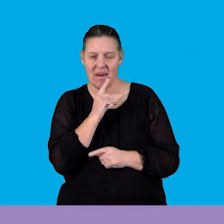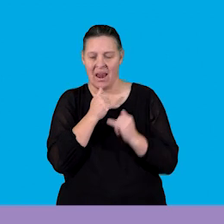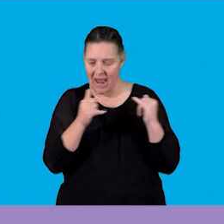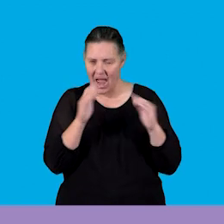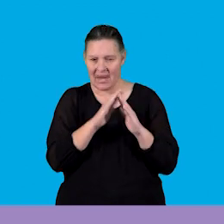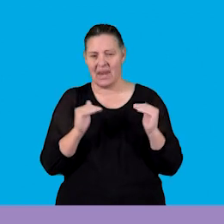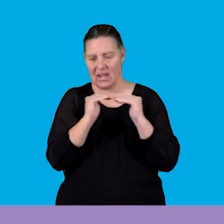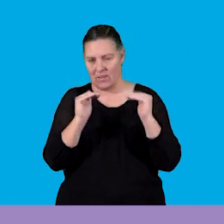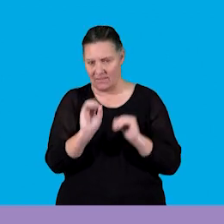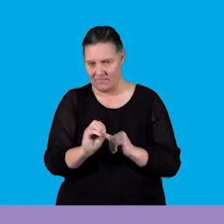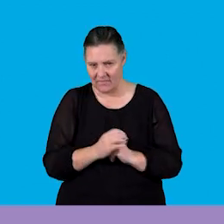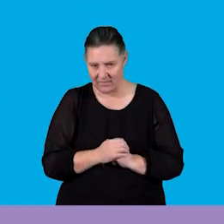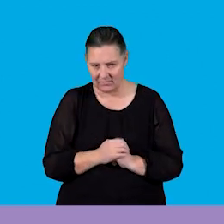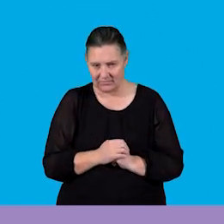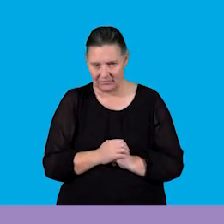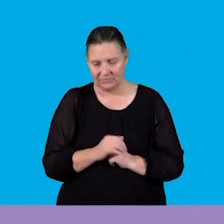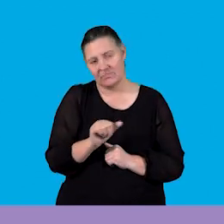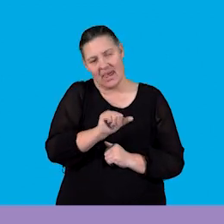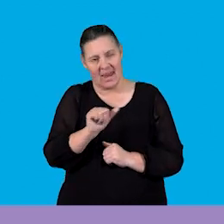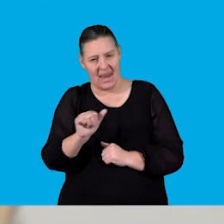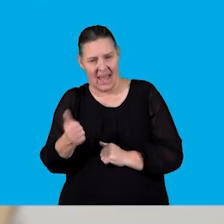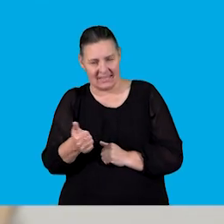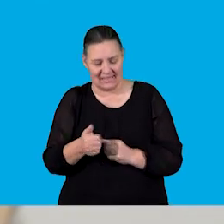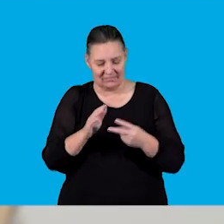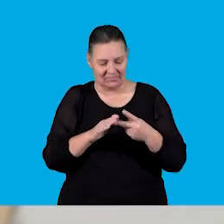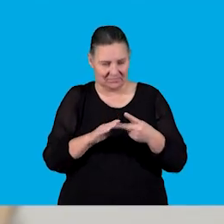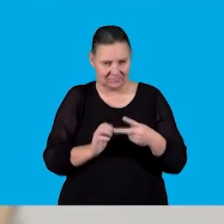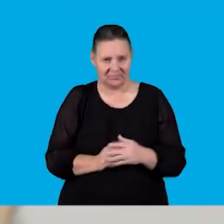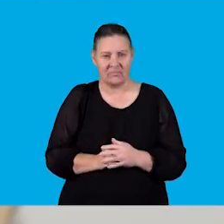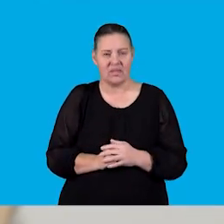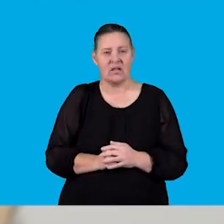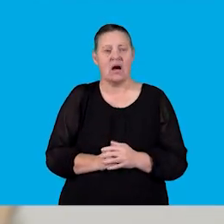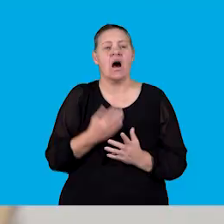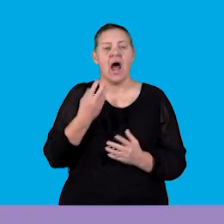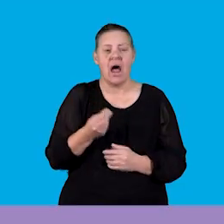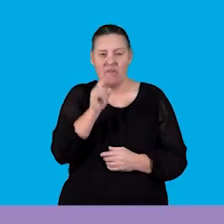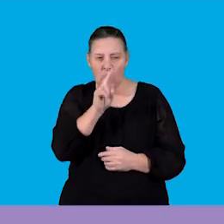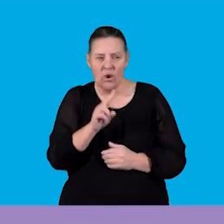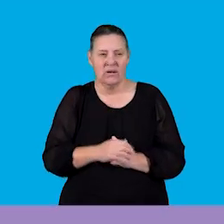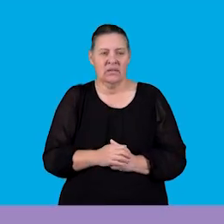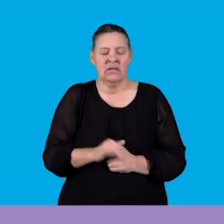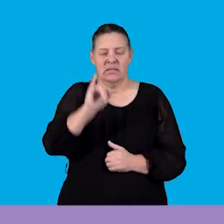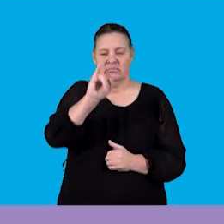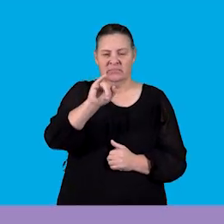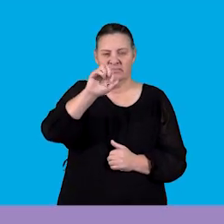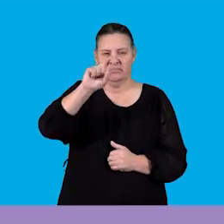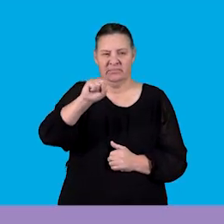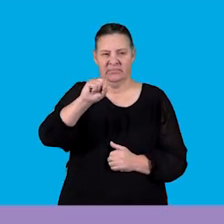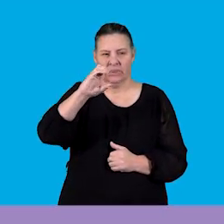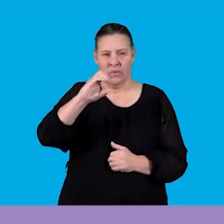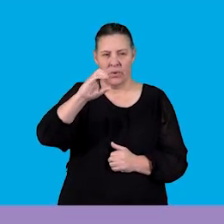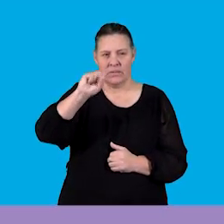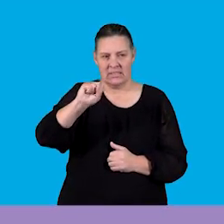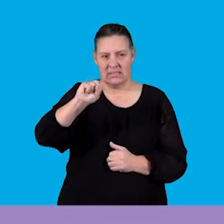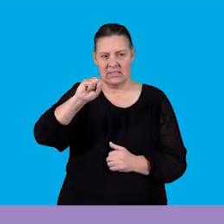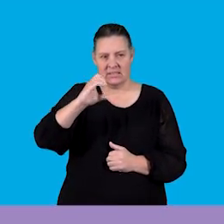are equal. Let's move on to the next type of triangle. The next triangle that we are looking at